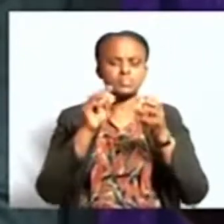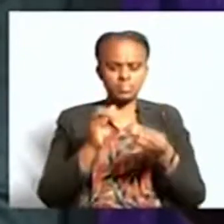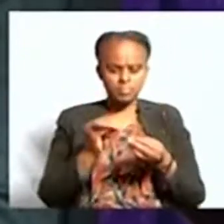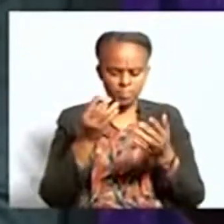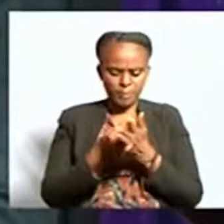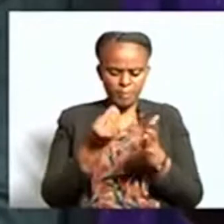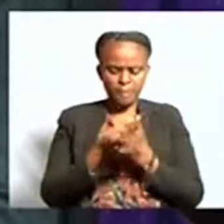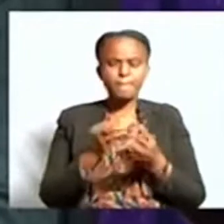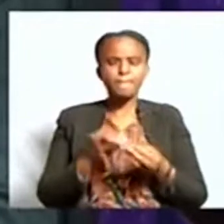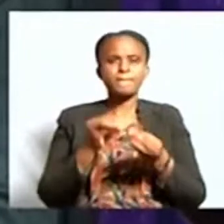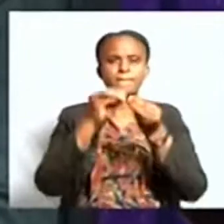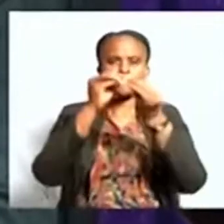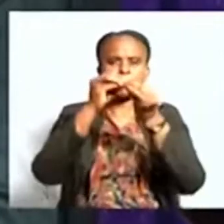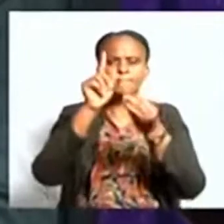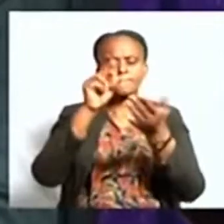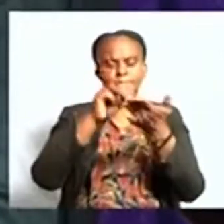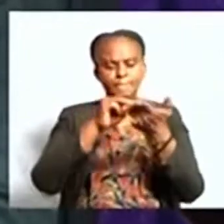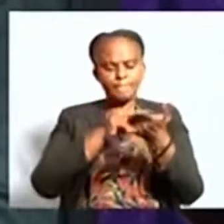totaling